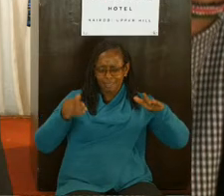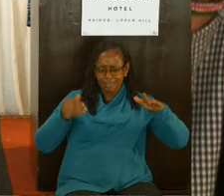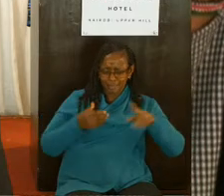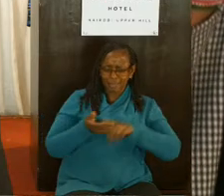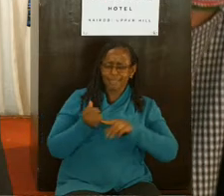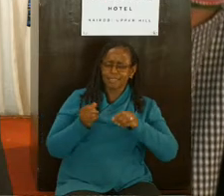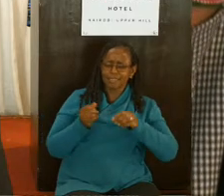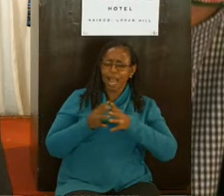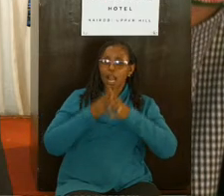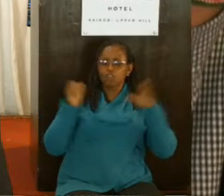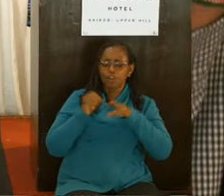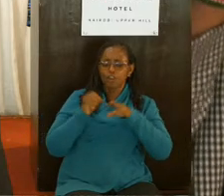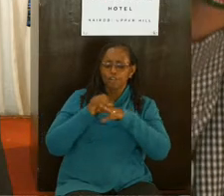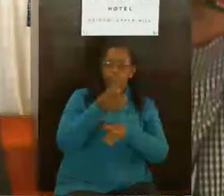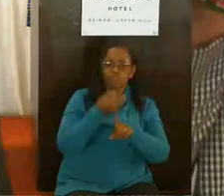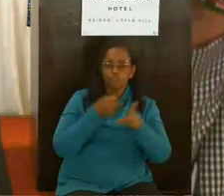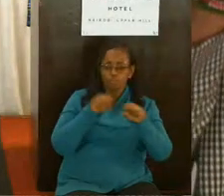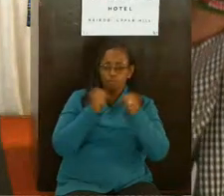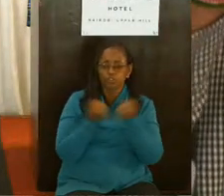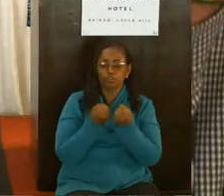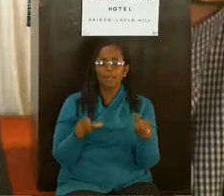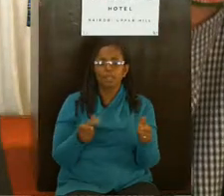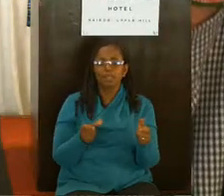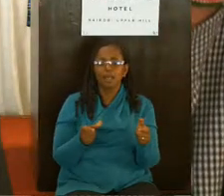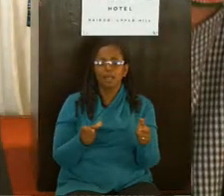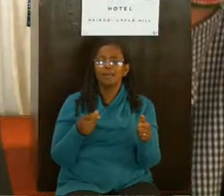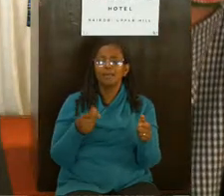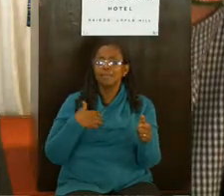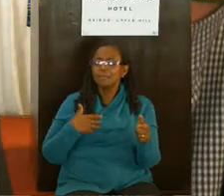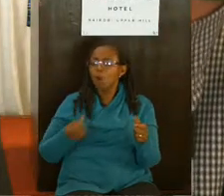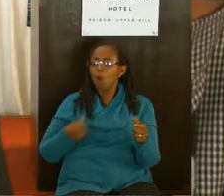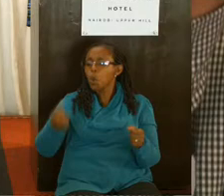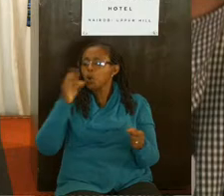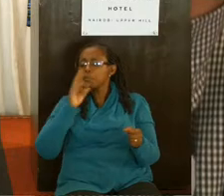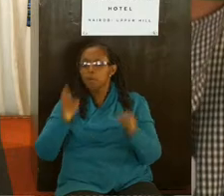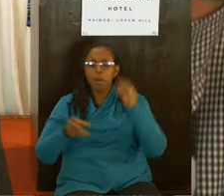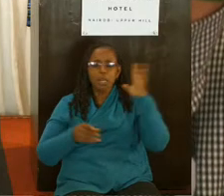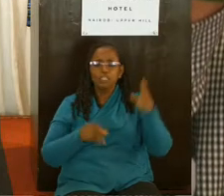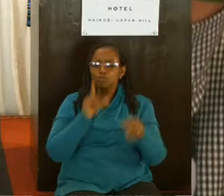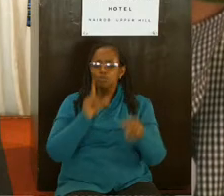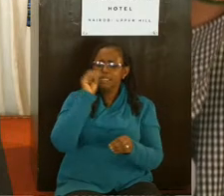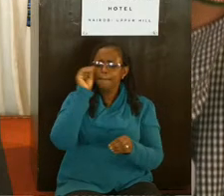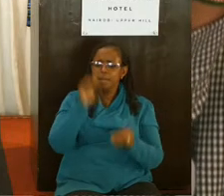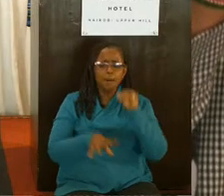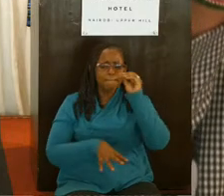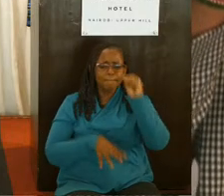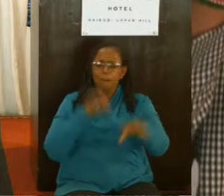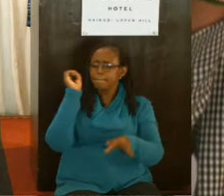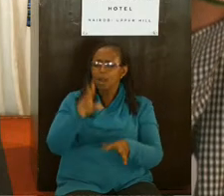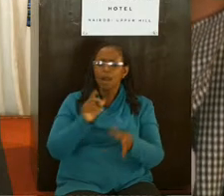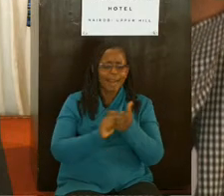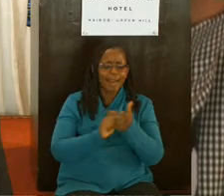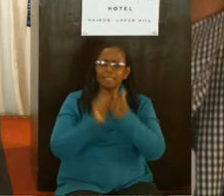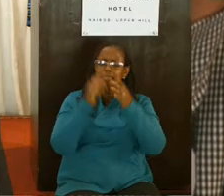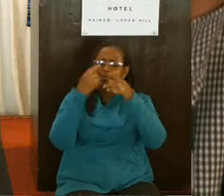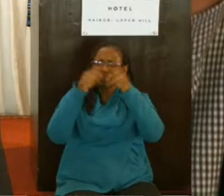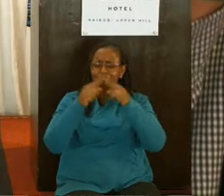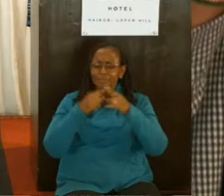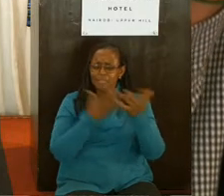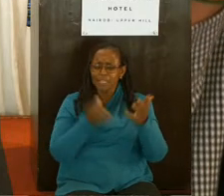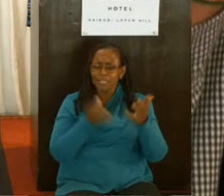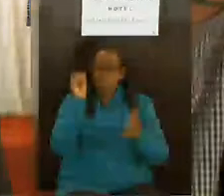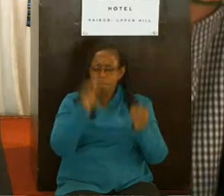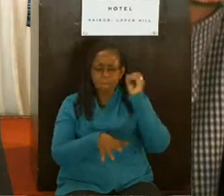social media and so everyone is reporting everyone is treating everyone is writing whatever they're writing on their spaces so